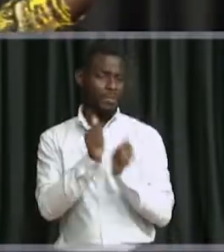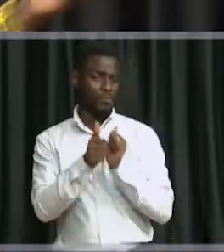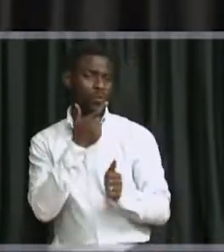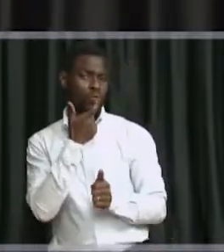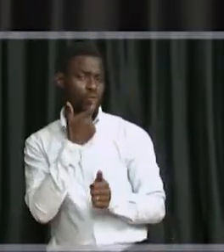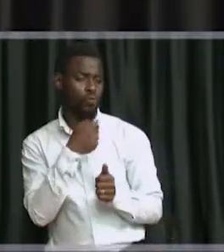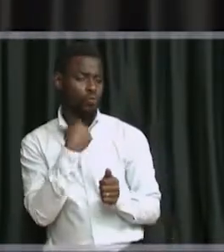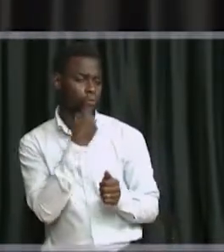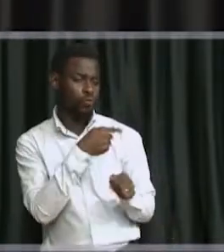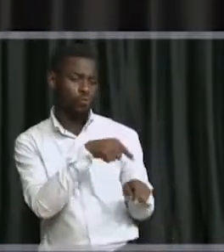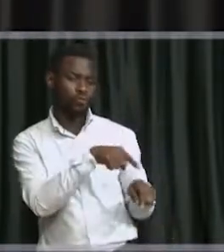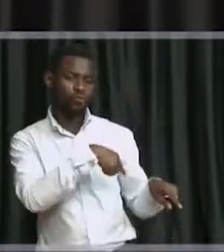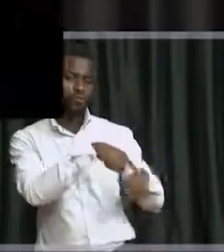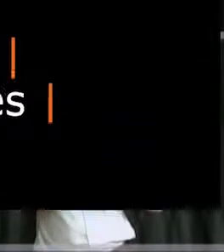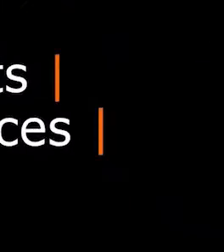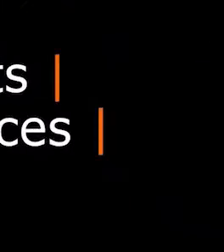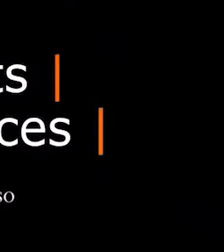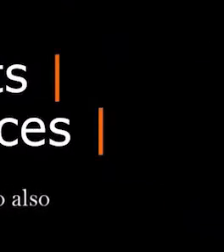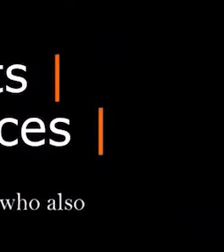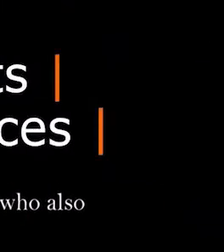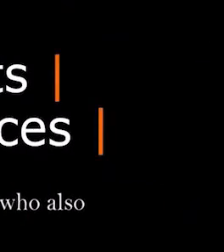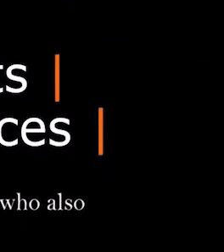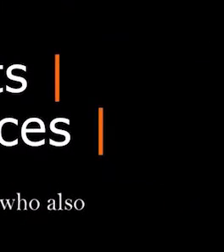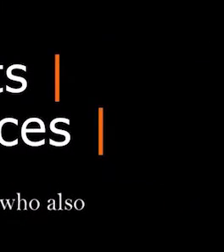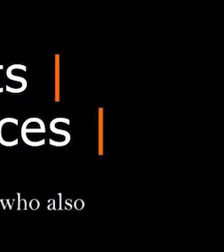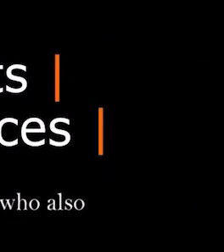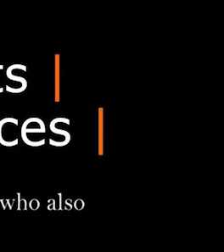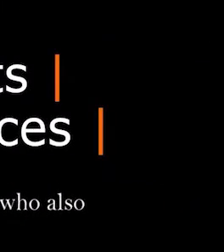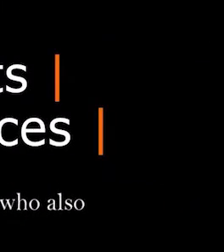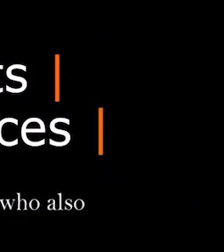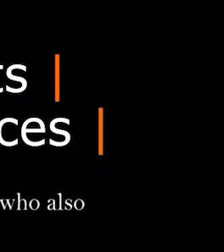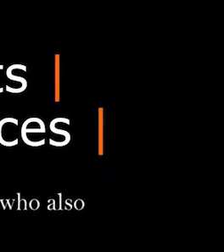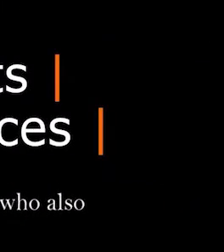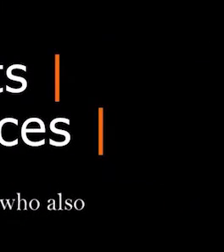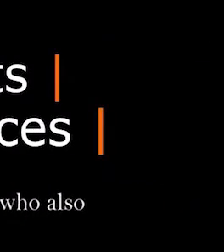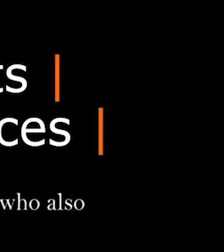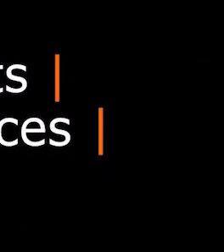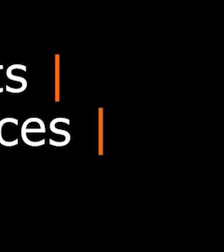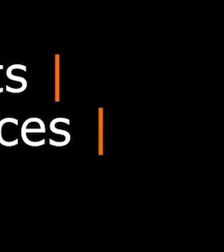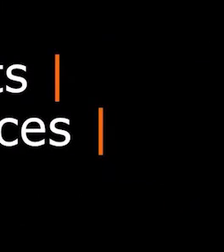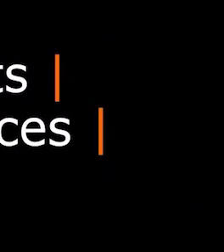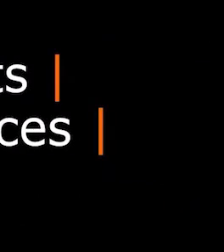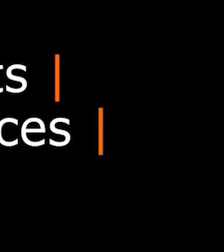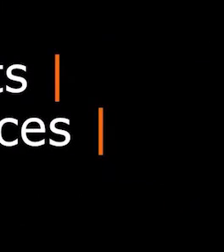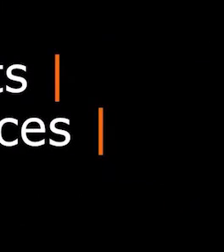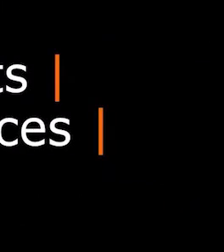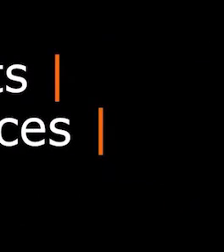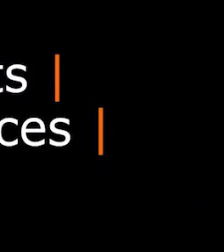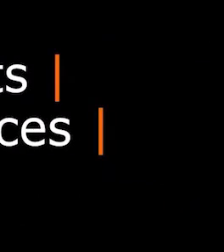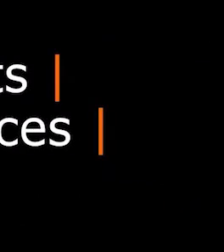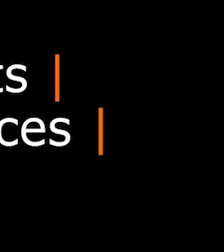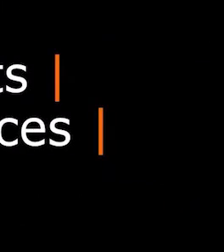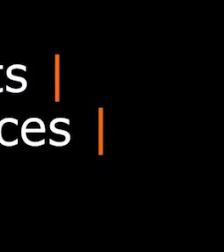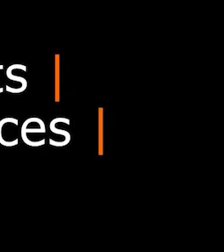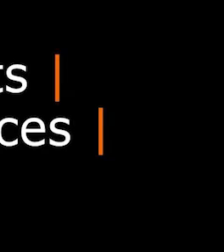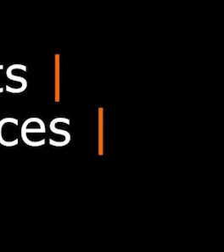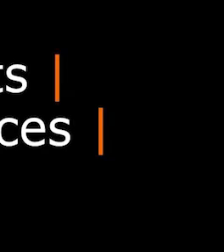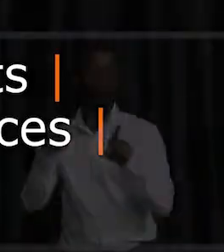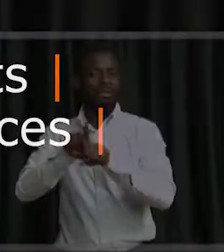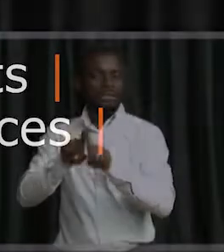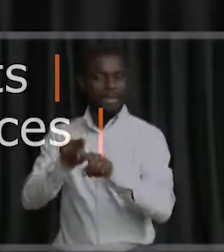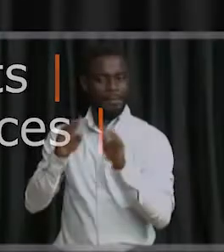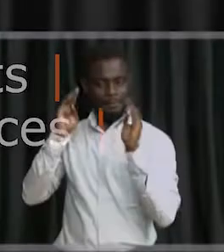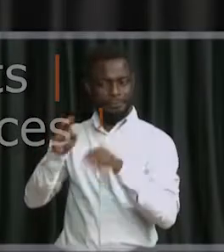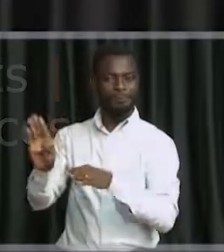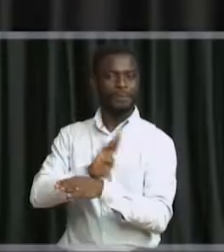e ton e brief fast wwa kwa inche eno utao fwo restaurants fwo anna nkwofo a omwodi ediyaneno co office